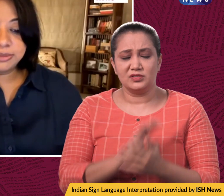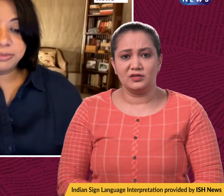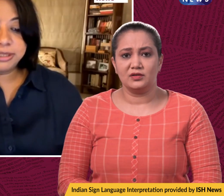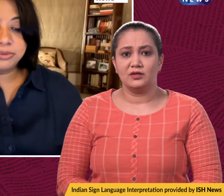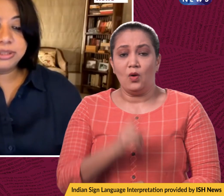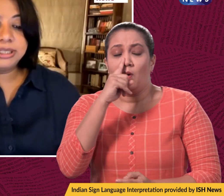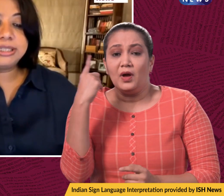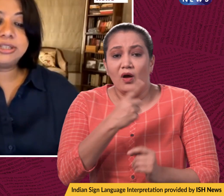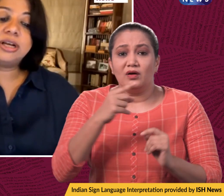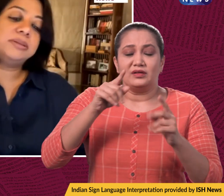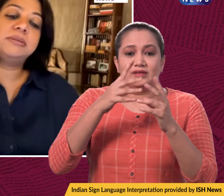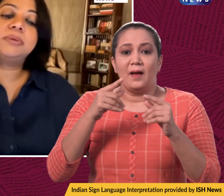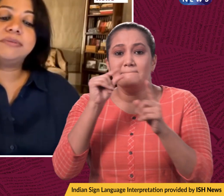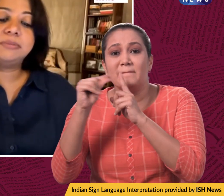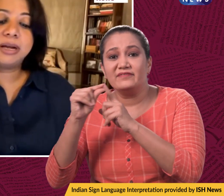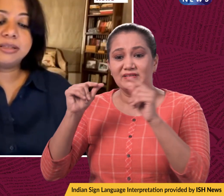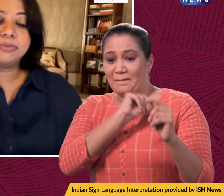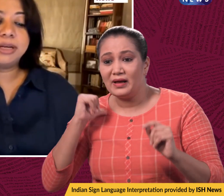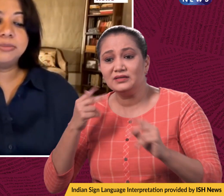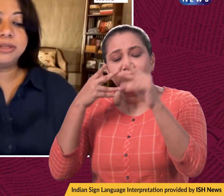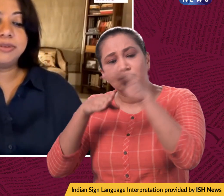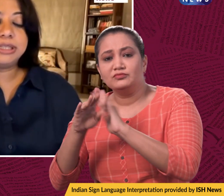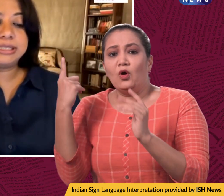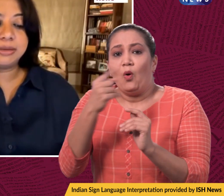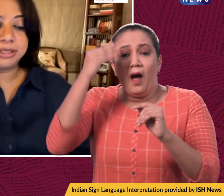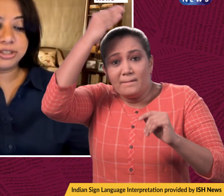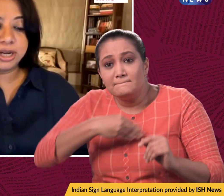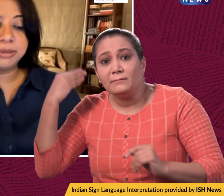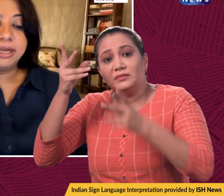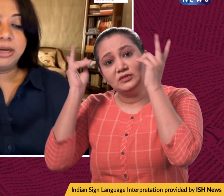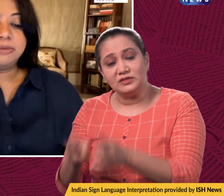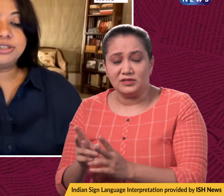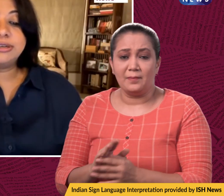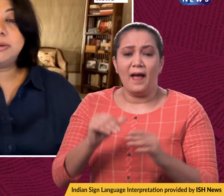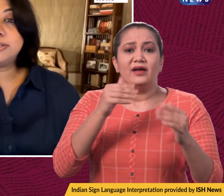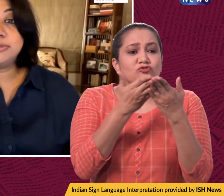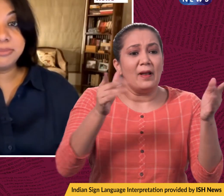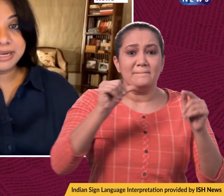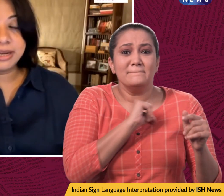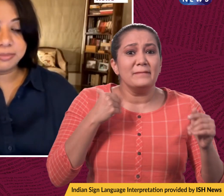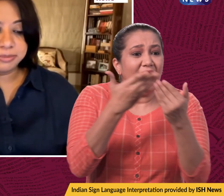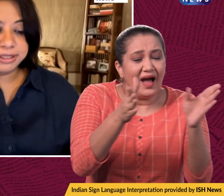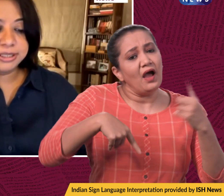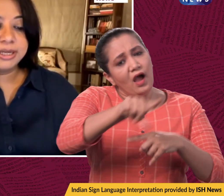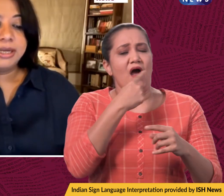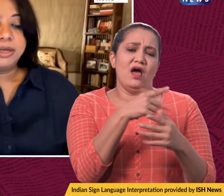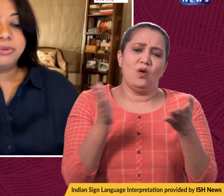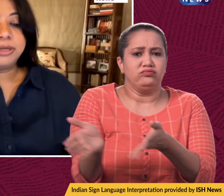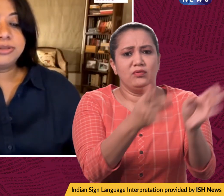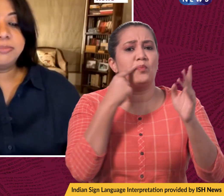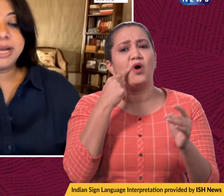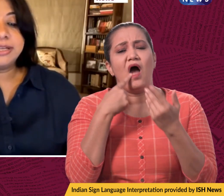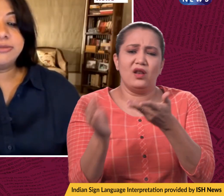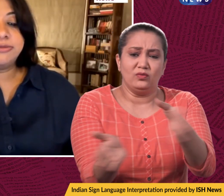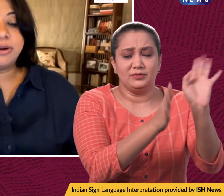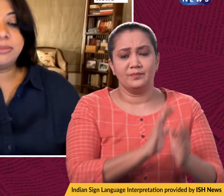order, it said women can only take showers in private baths while observing the Islamic hijab. However, general baths for men are permitted. Women